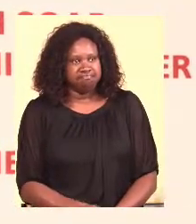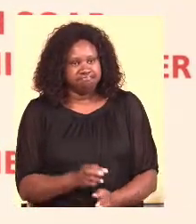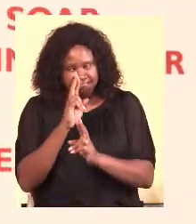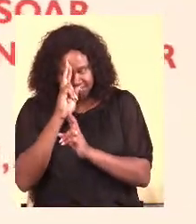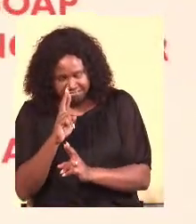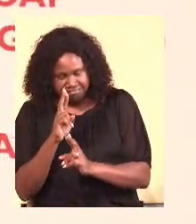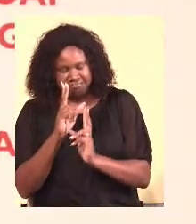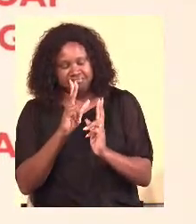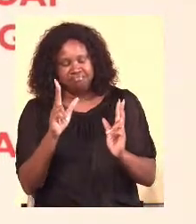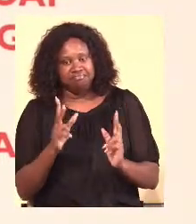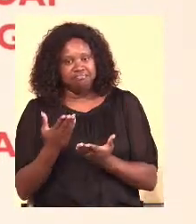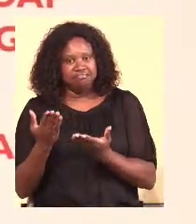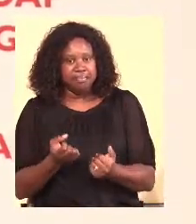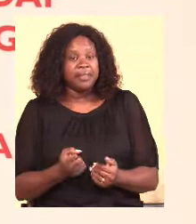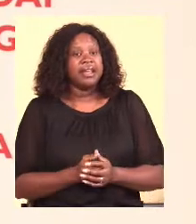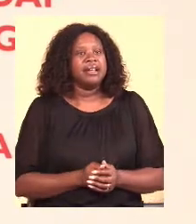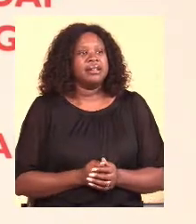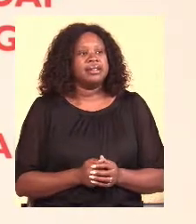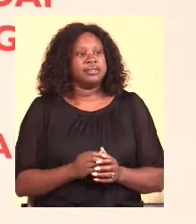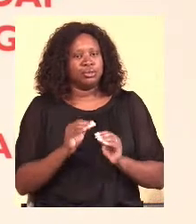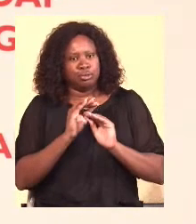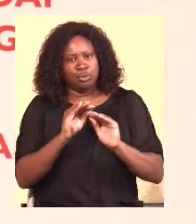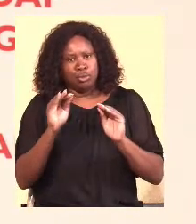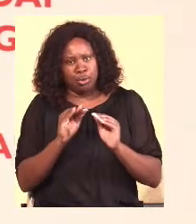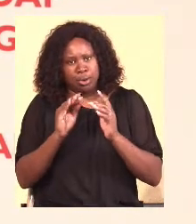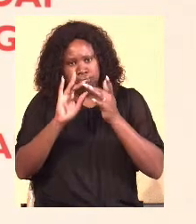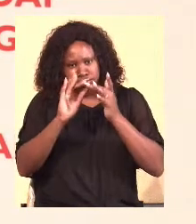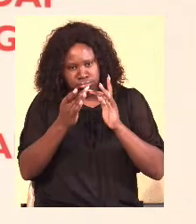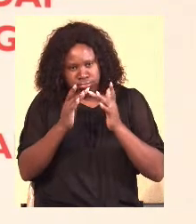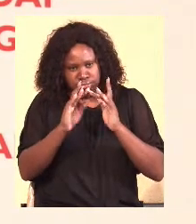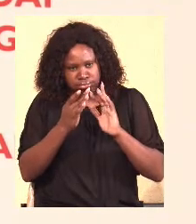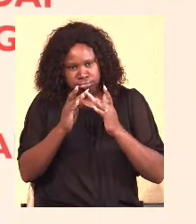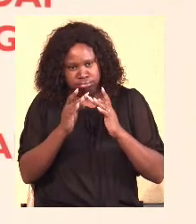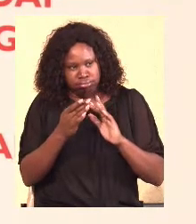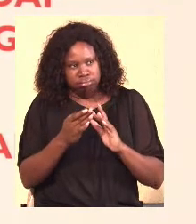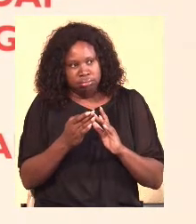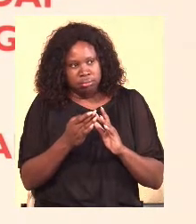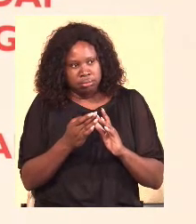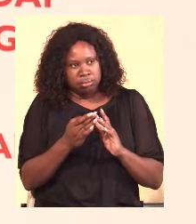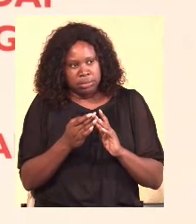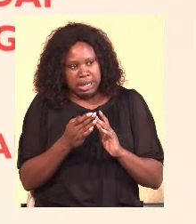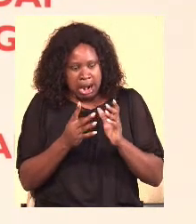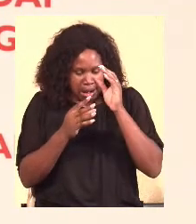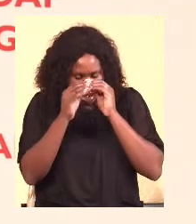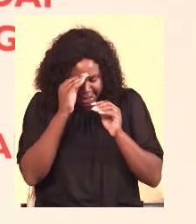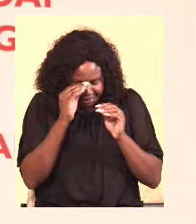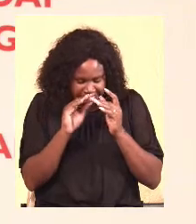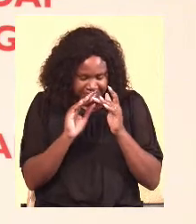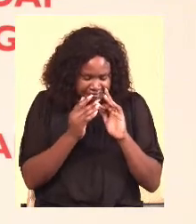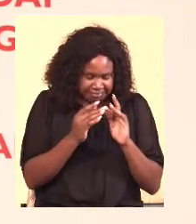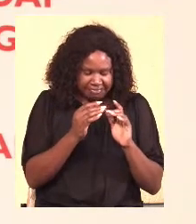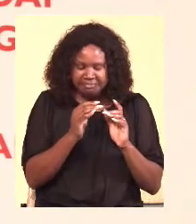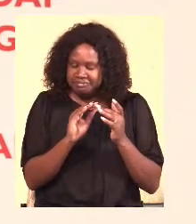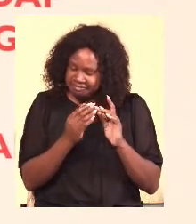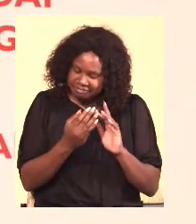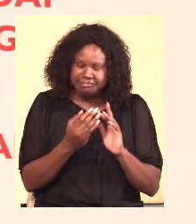the e-learning platforms that the higher educational institutions has launched recently, it's